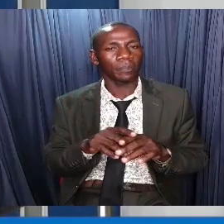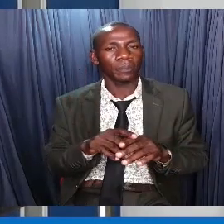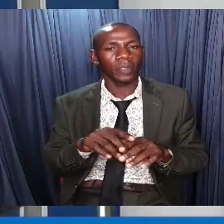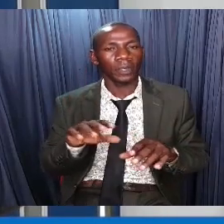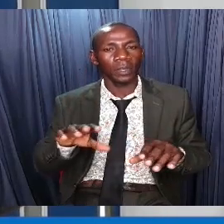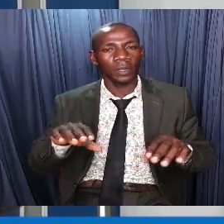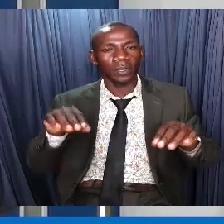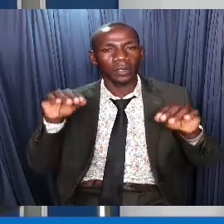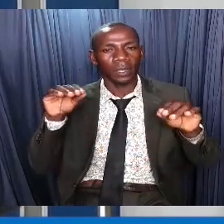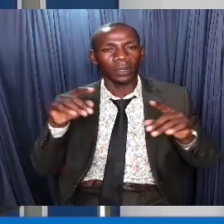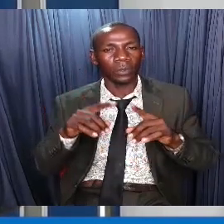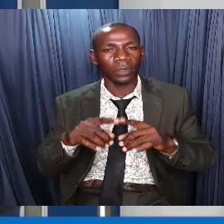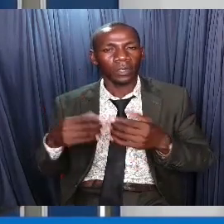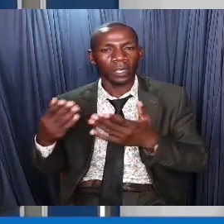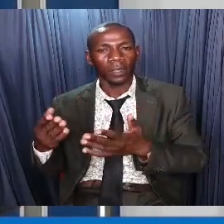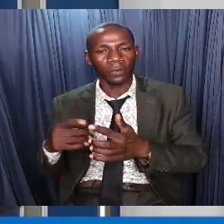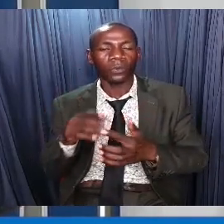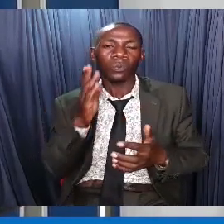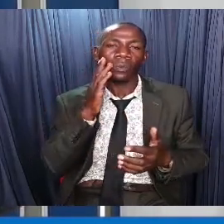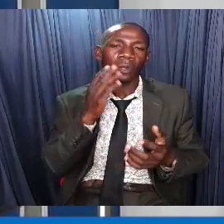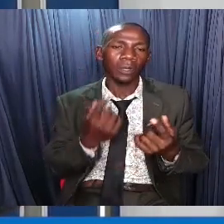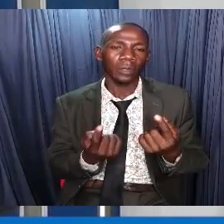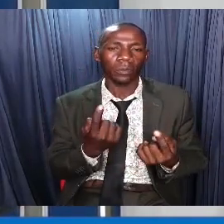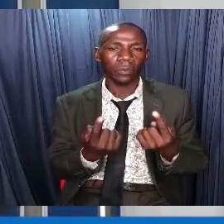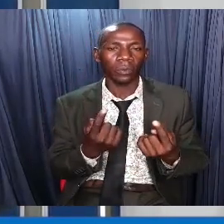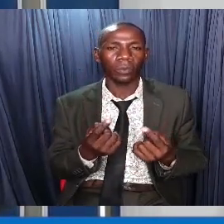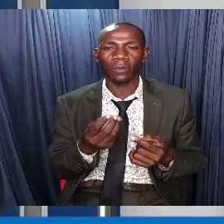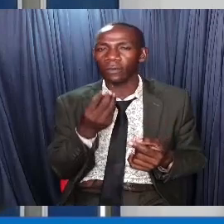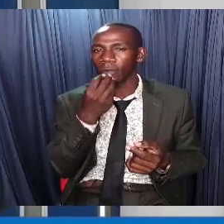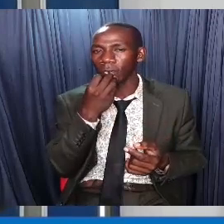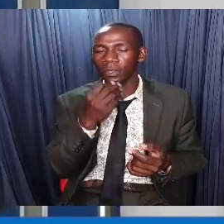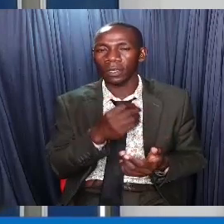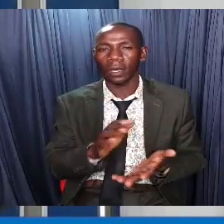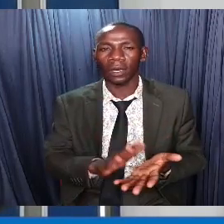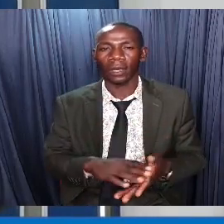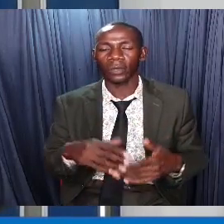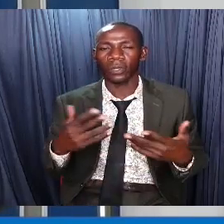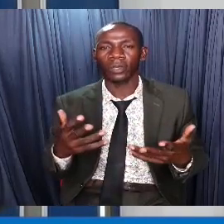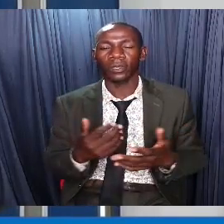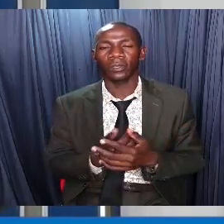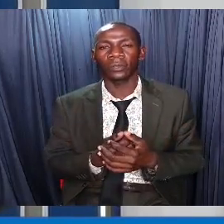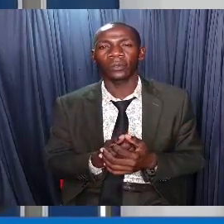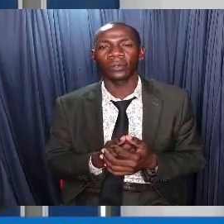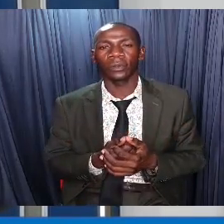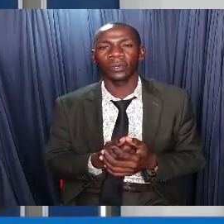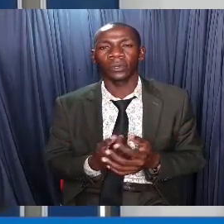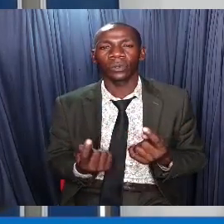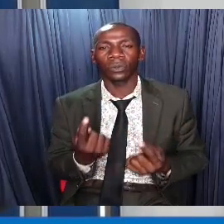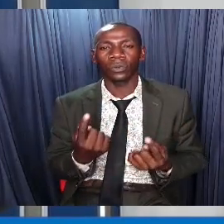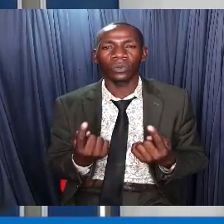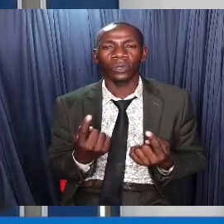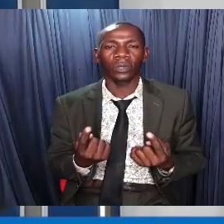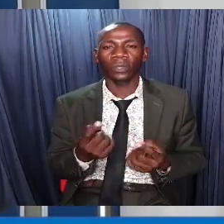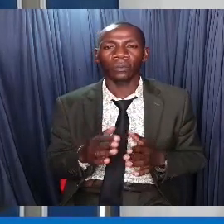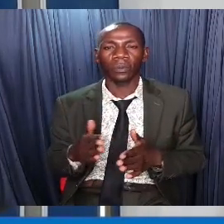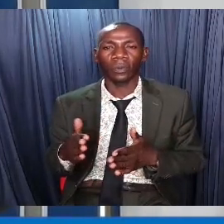Akachukua akaleta kwa mama yake akatengeza chakula. And brought the calf from the mother prepared the food. Hallelujah. Hallelujah. Akatengeza chakula. She